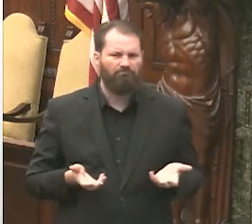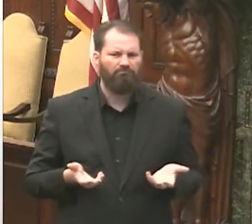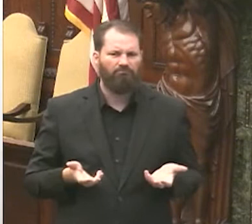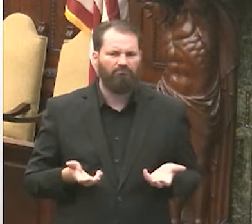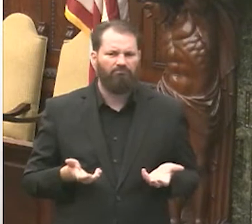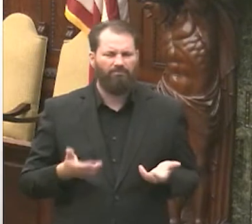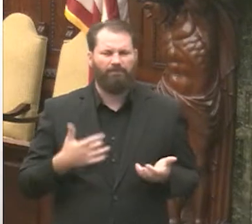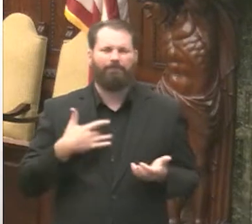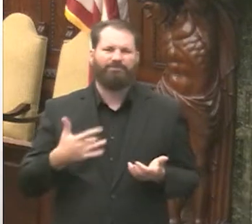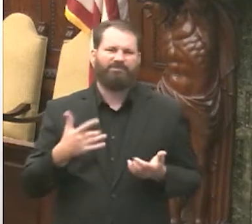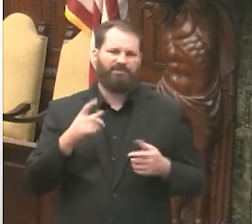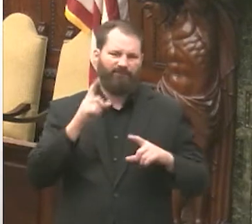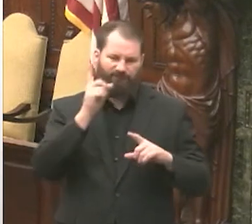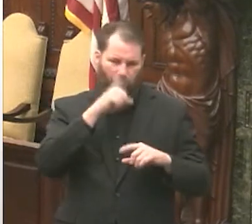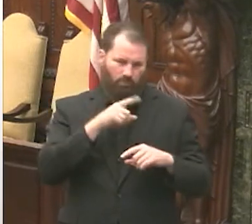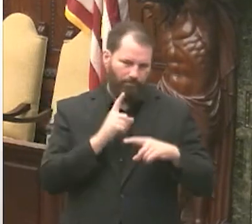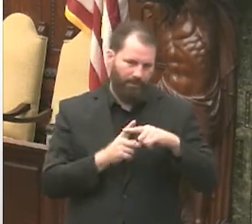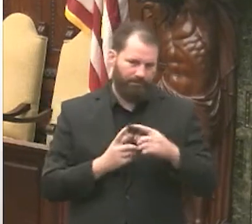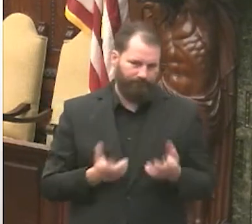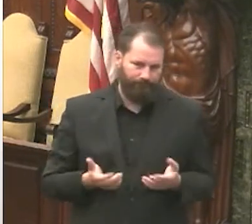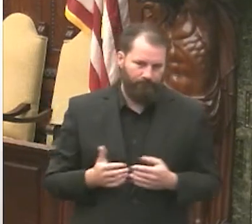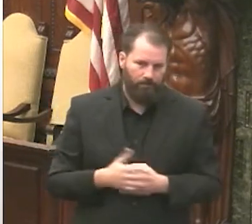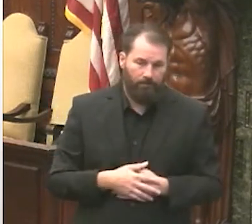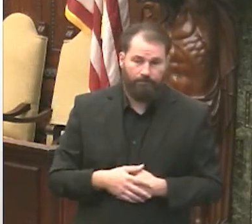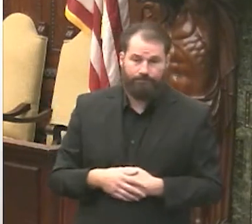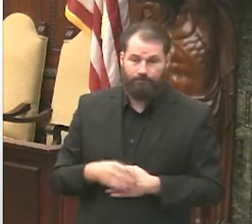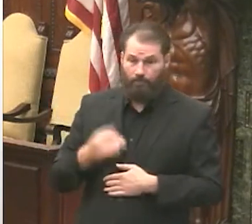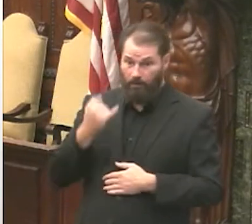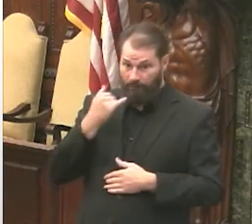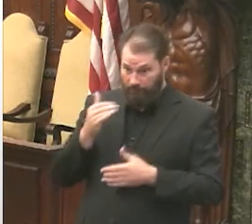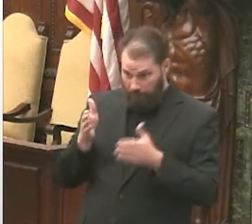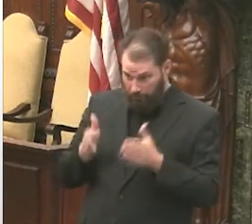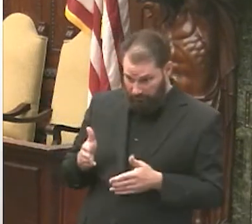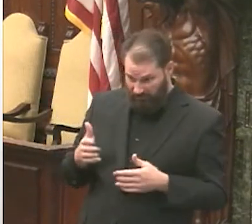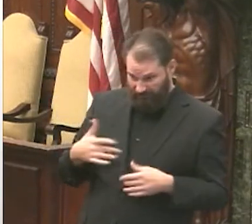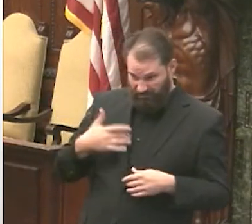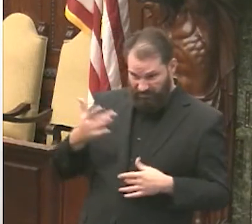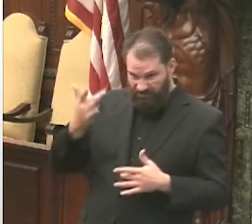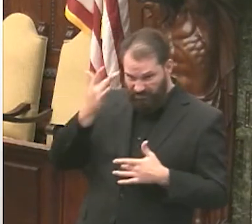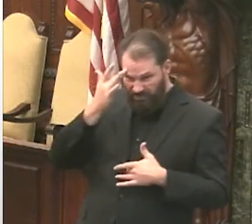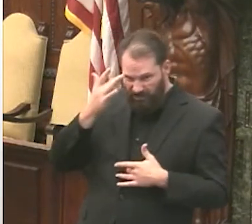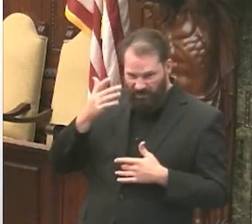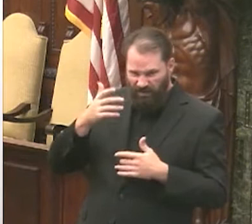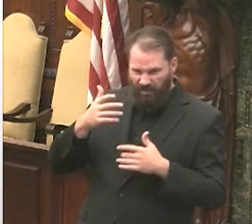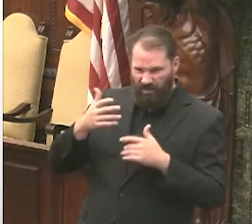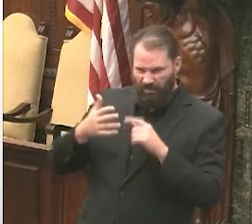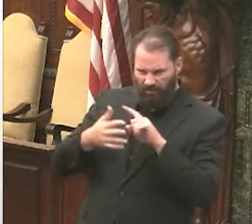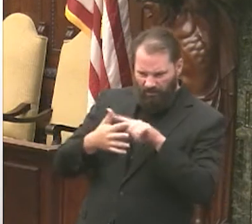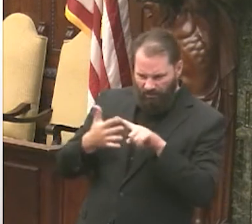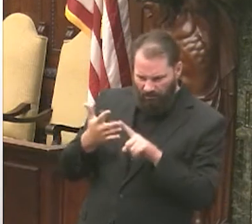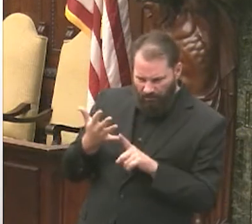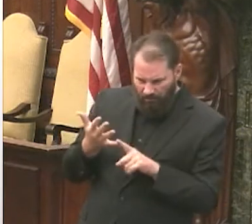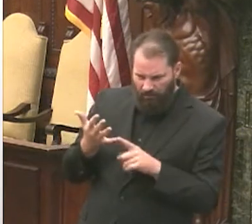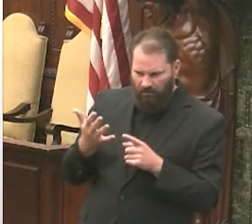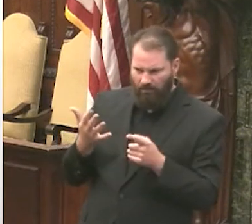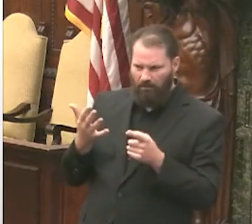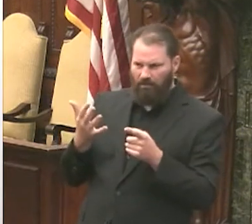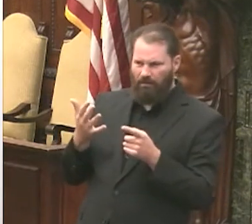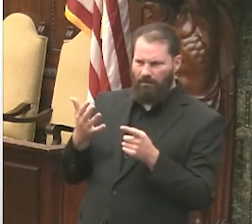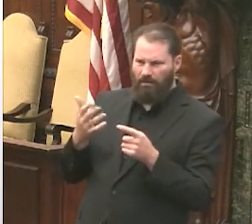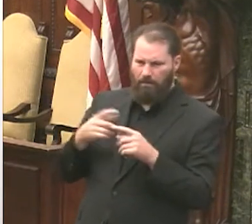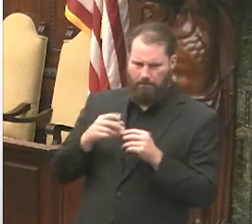they have classic symptoms and they have a negative test, that could be a false negative. They probably need a confirmatory test. We've given very specific guidance